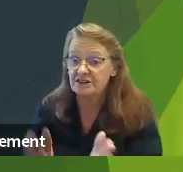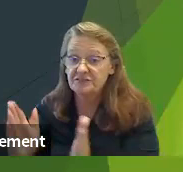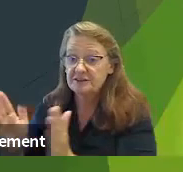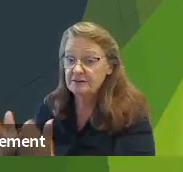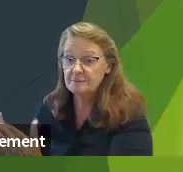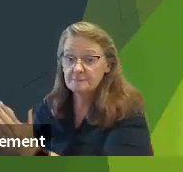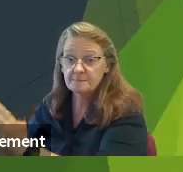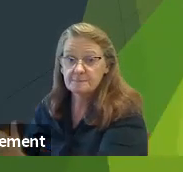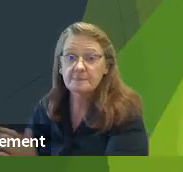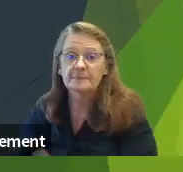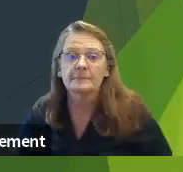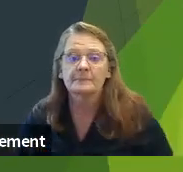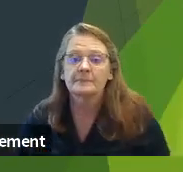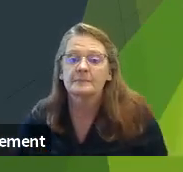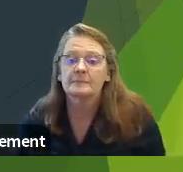body shift?